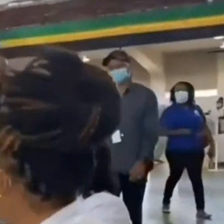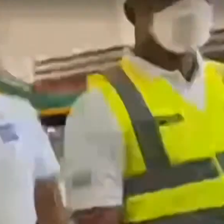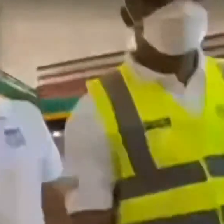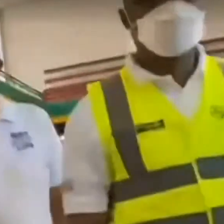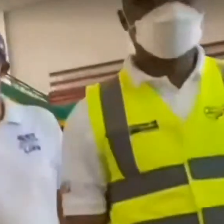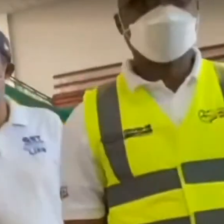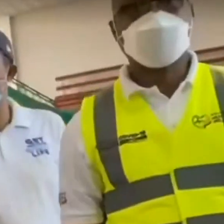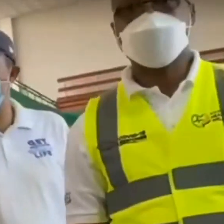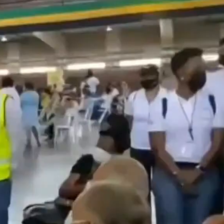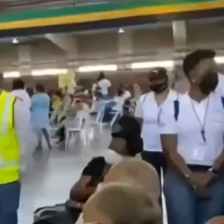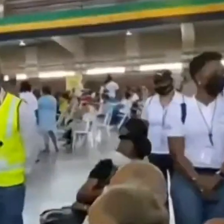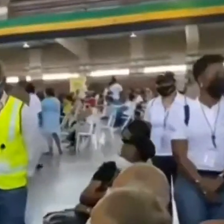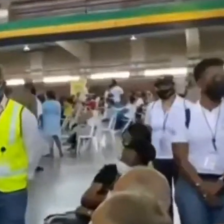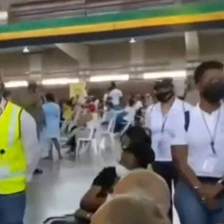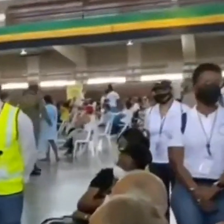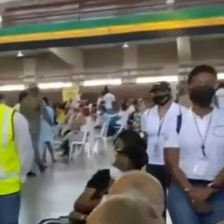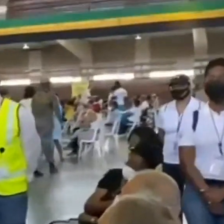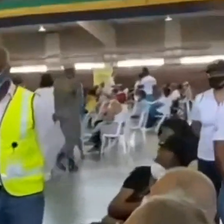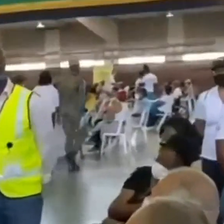happens for a reason.